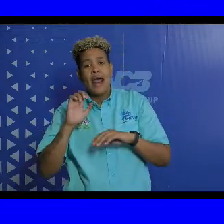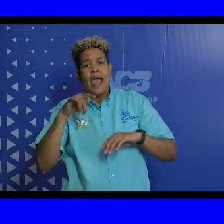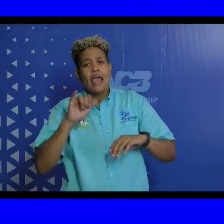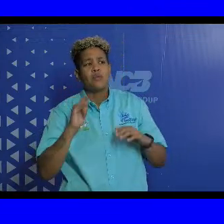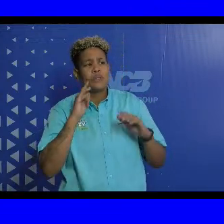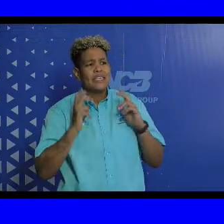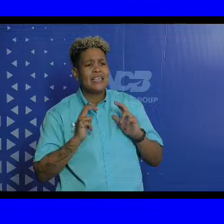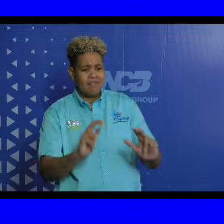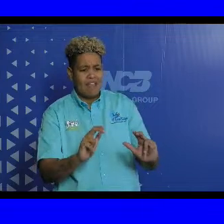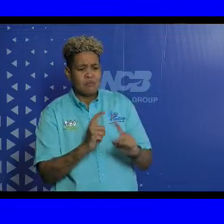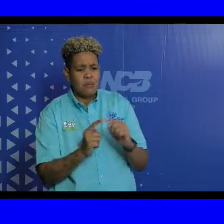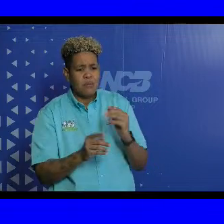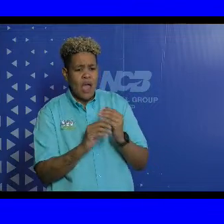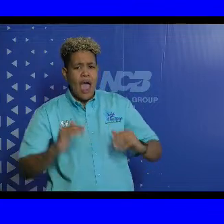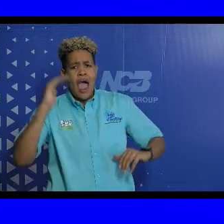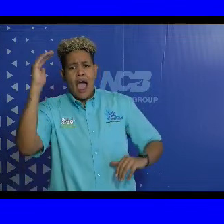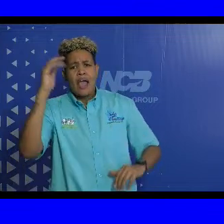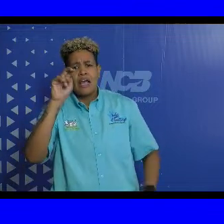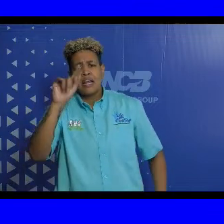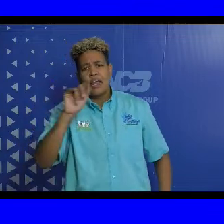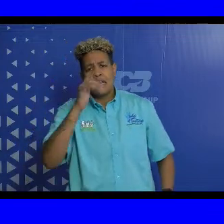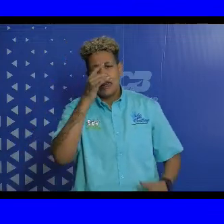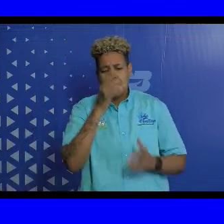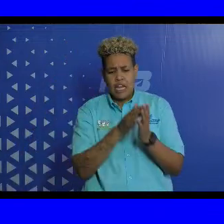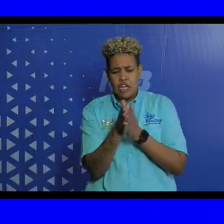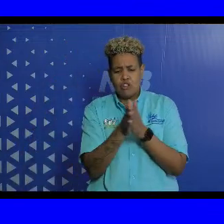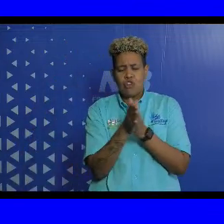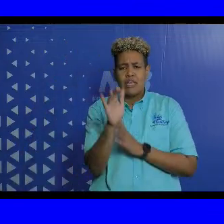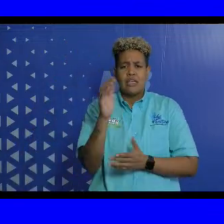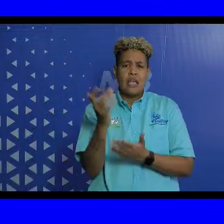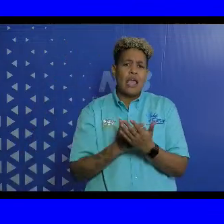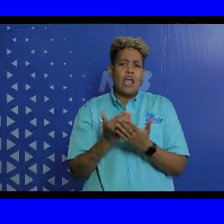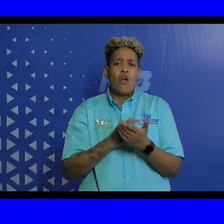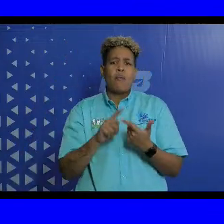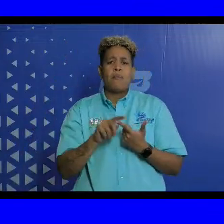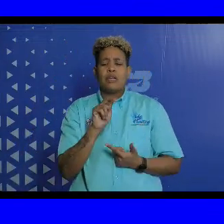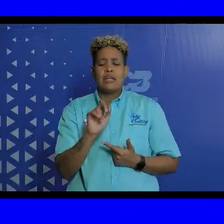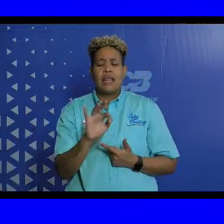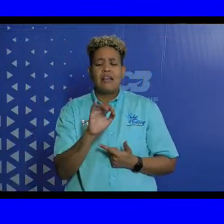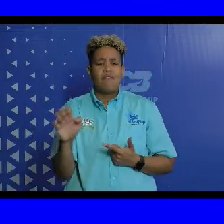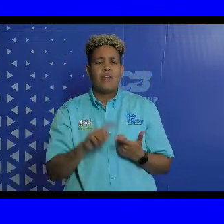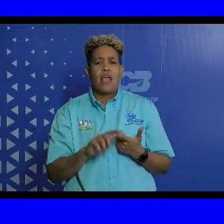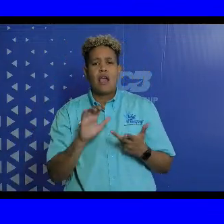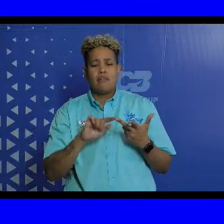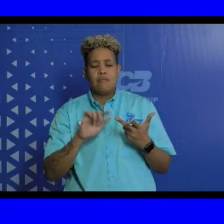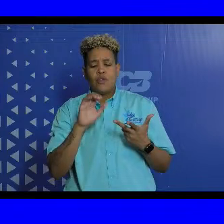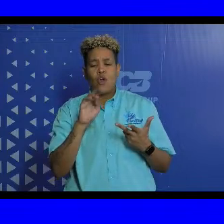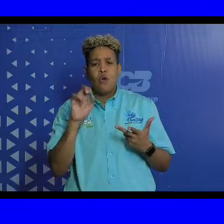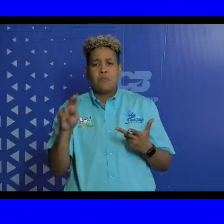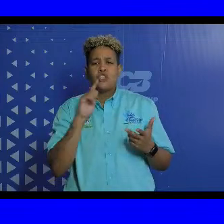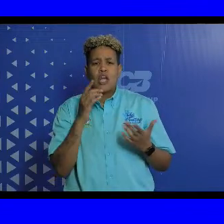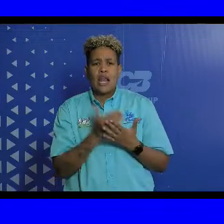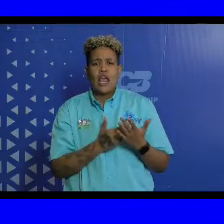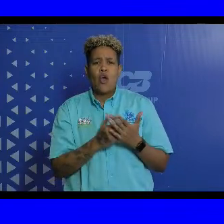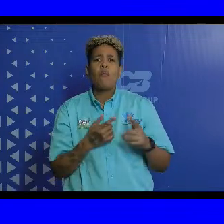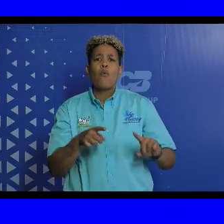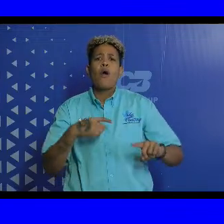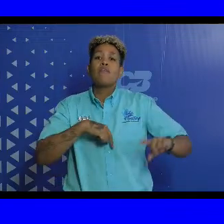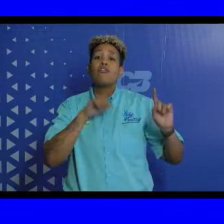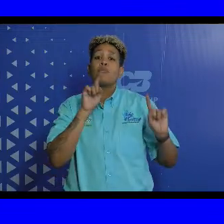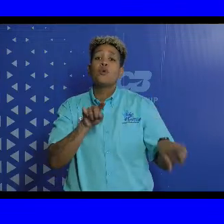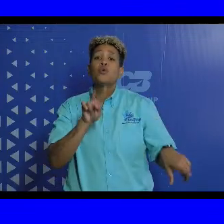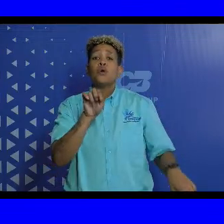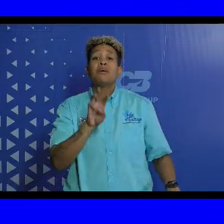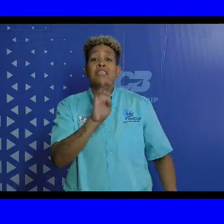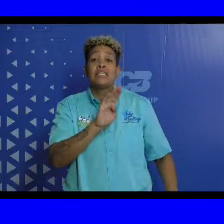investments, along with higher net interest income and net fee and commission income. While we have reported a